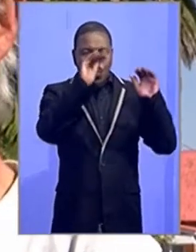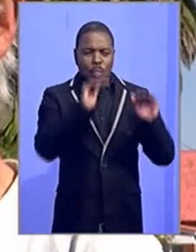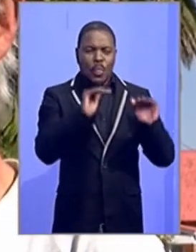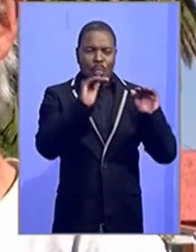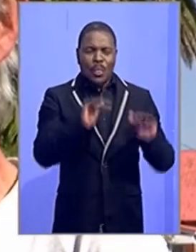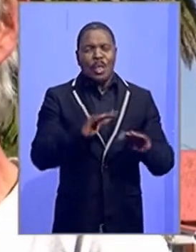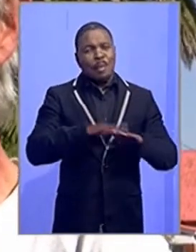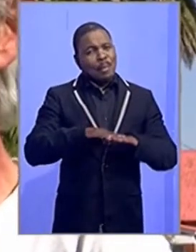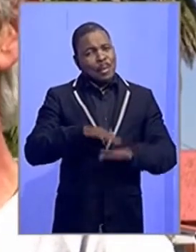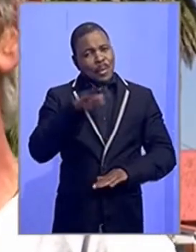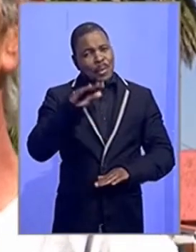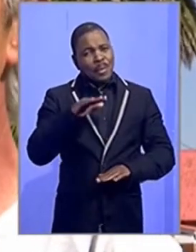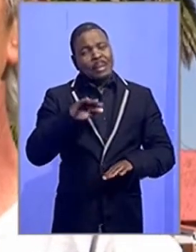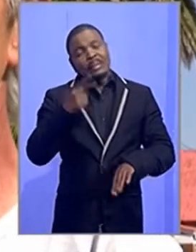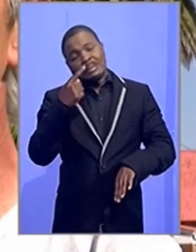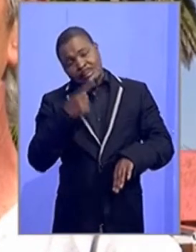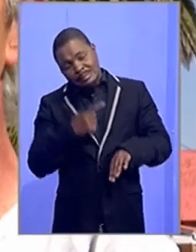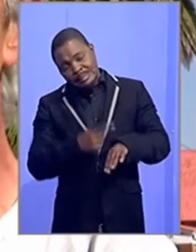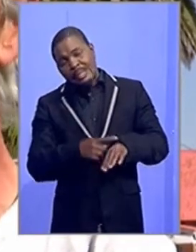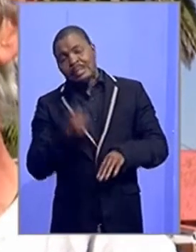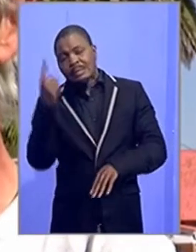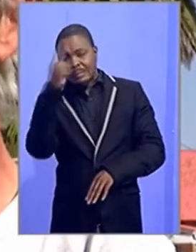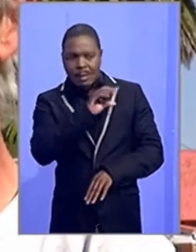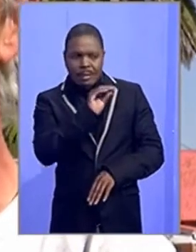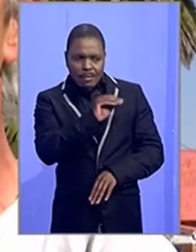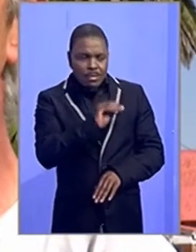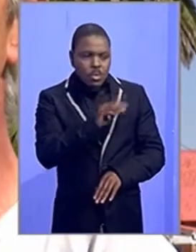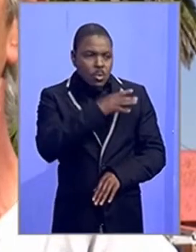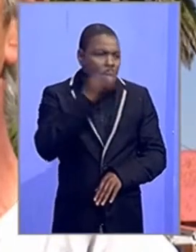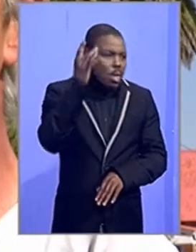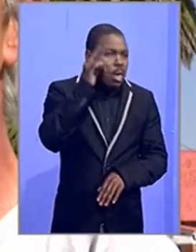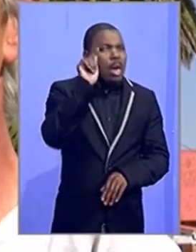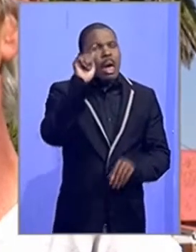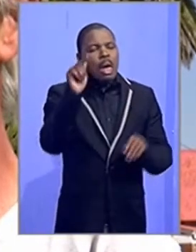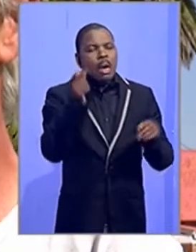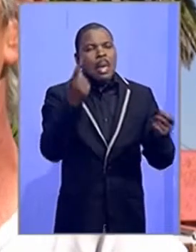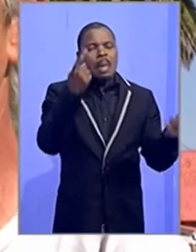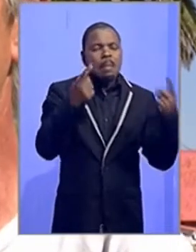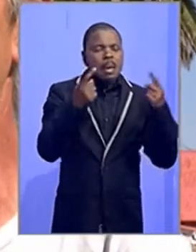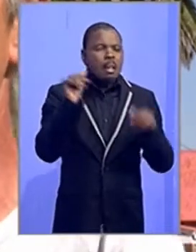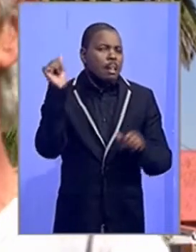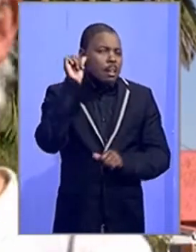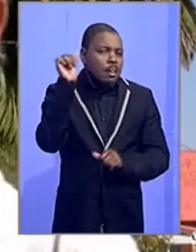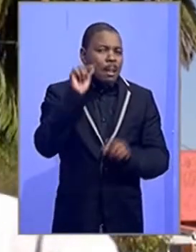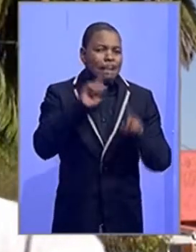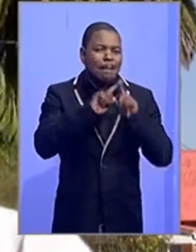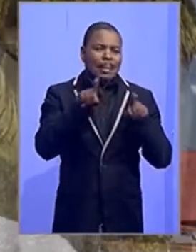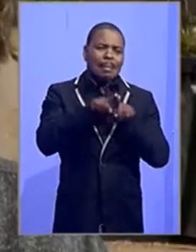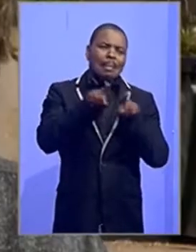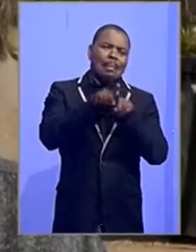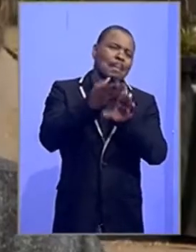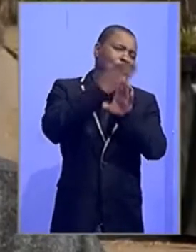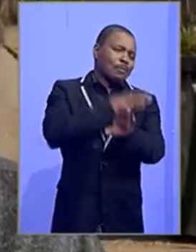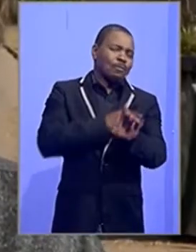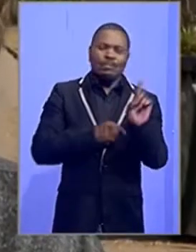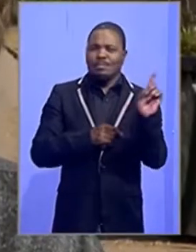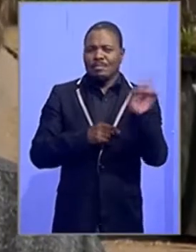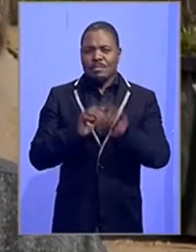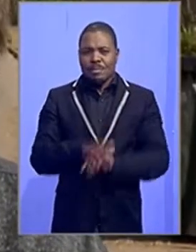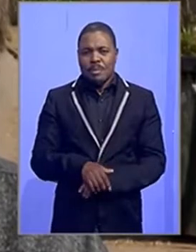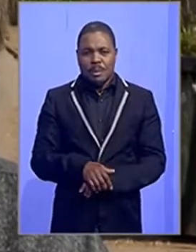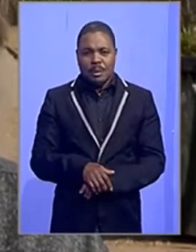more. Some days, yes, you will hear some noises, but it's not like in the beginning. Before the stripes, I